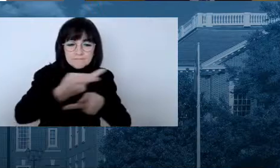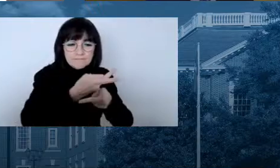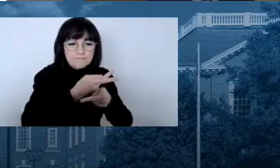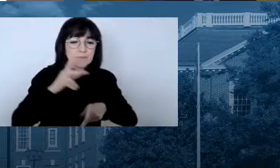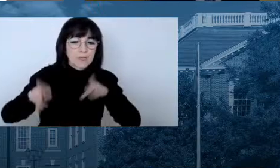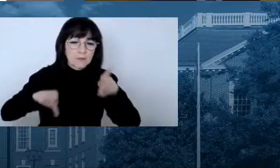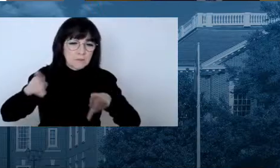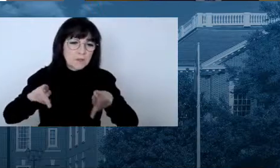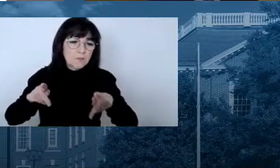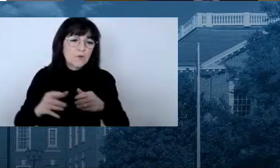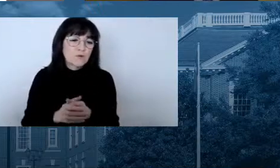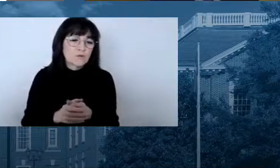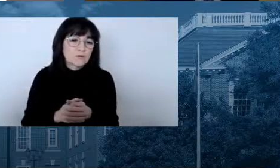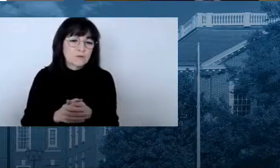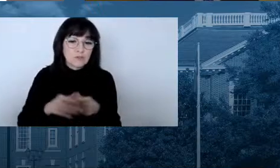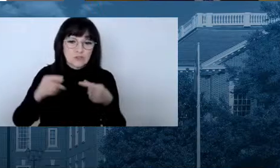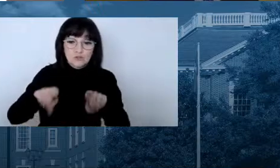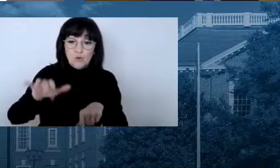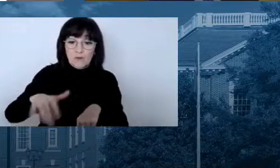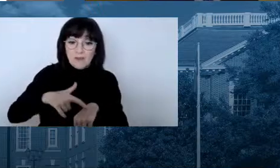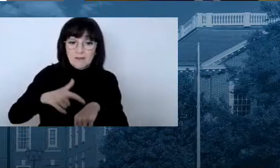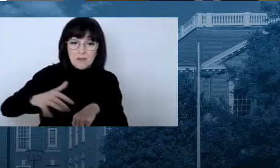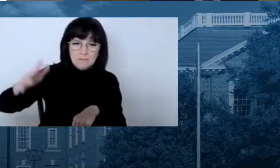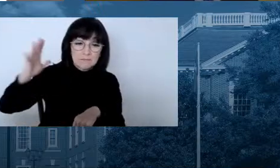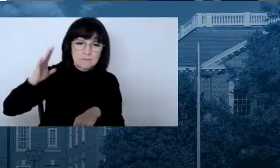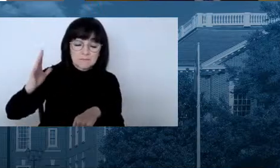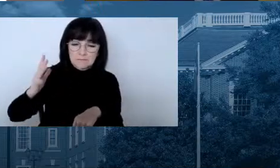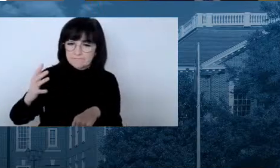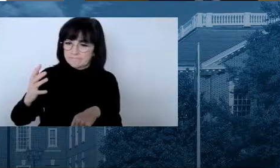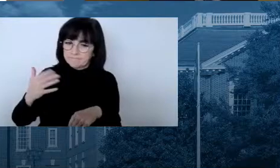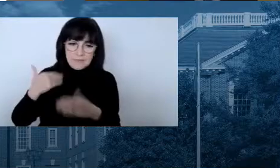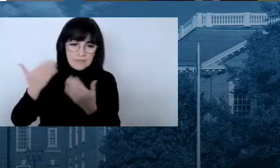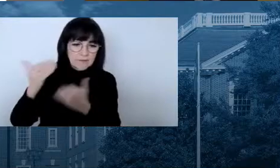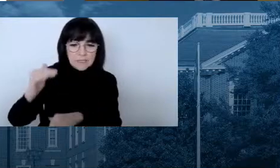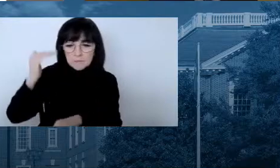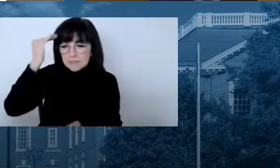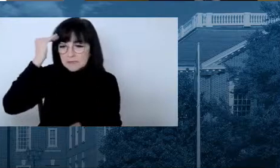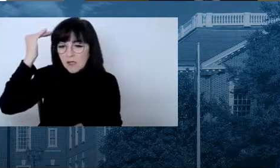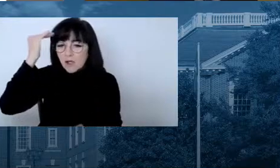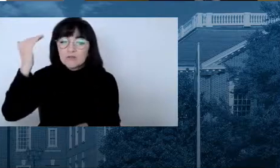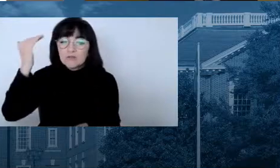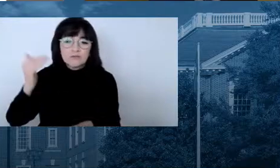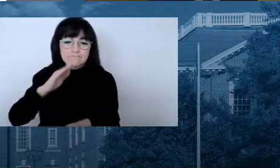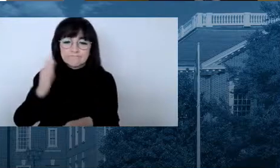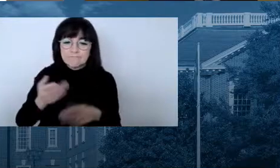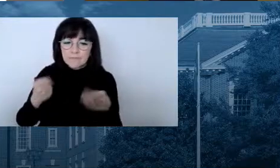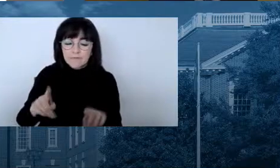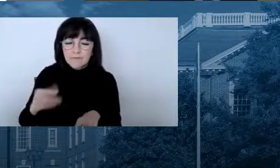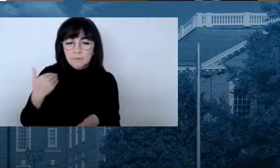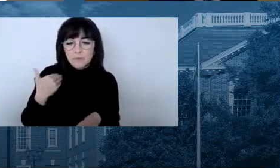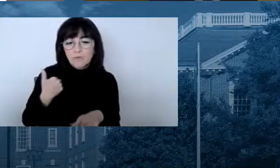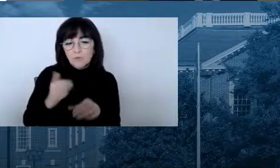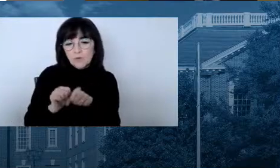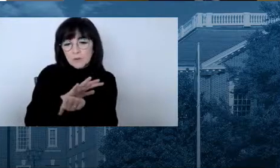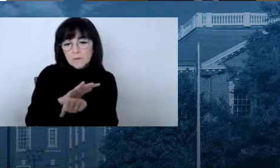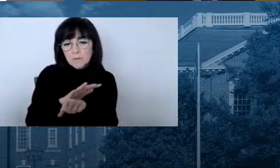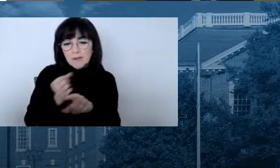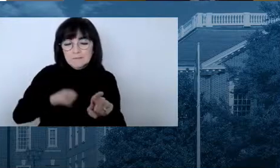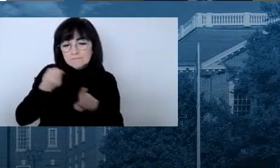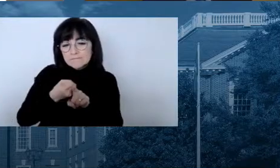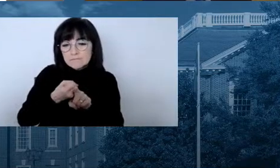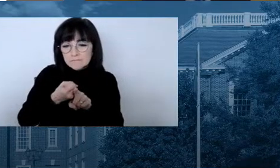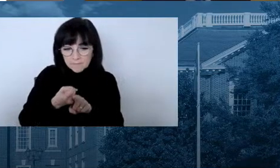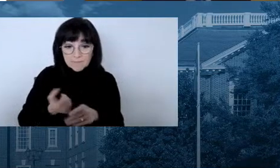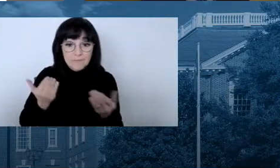where we had very little knowledge and experience in responding to something like this, to a time now where we continue to address